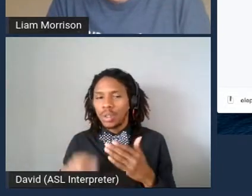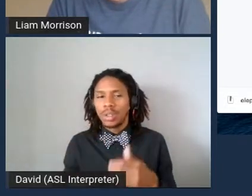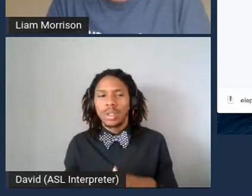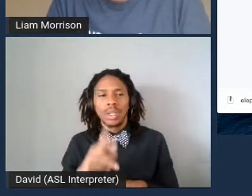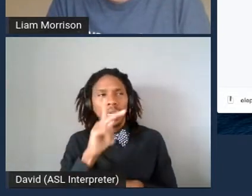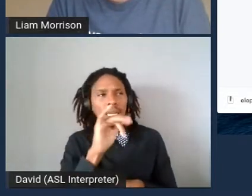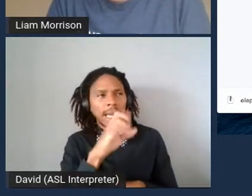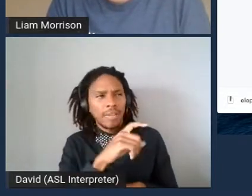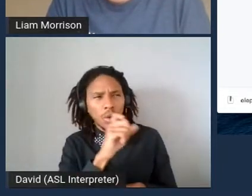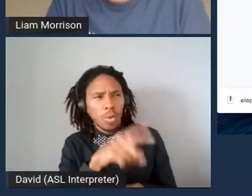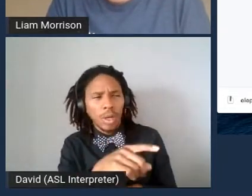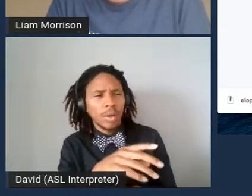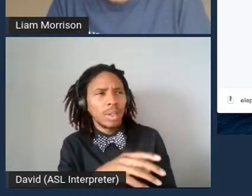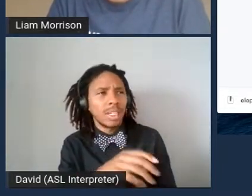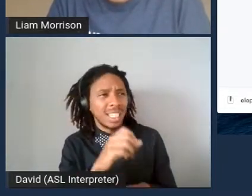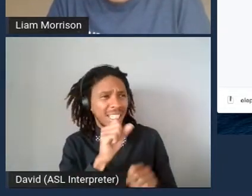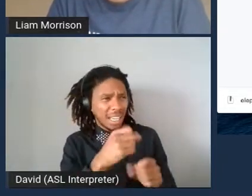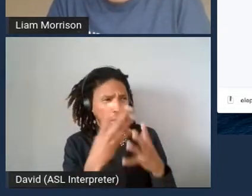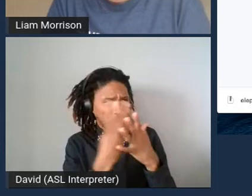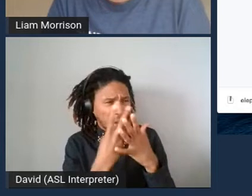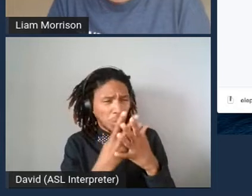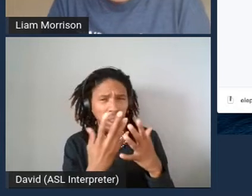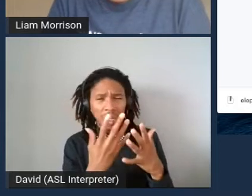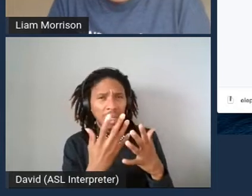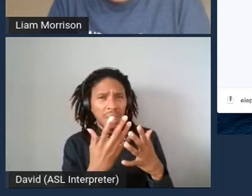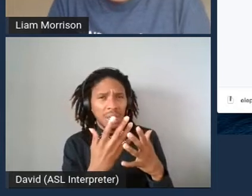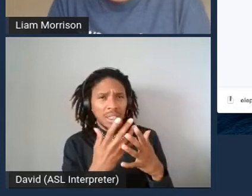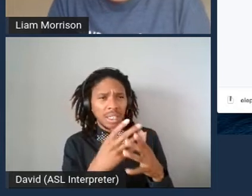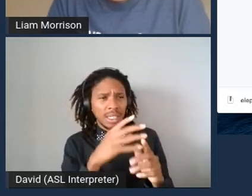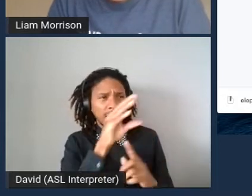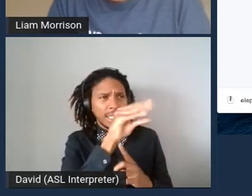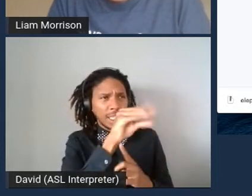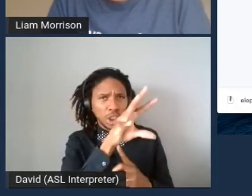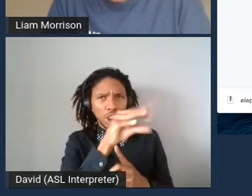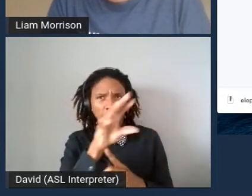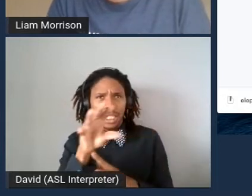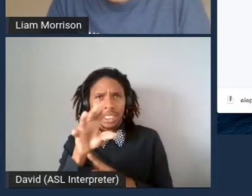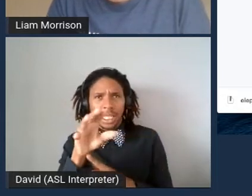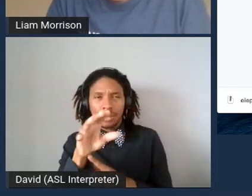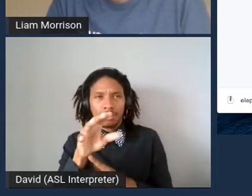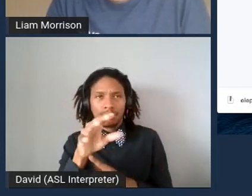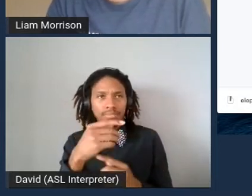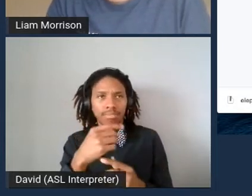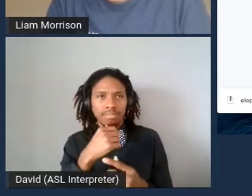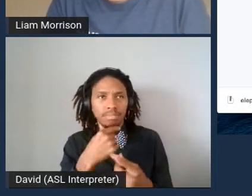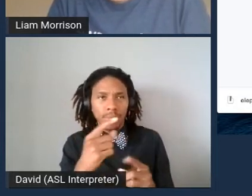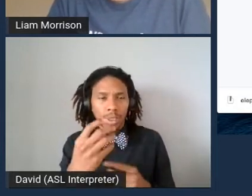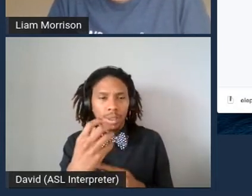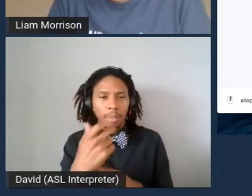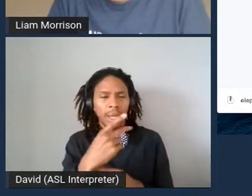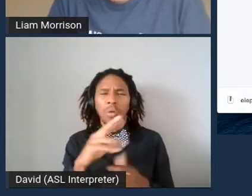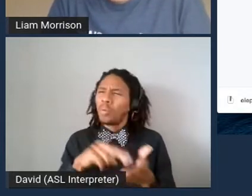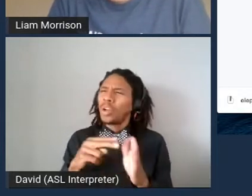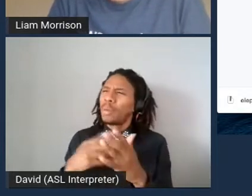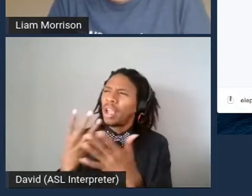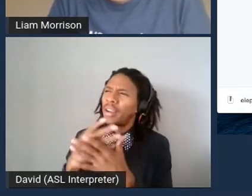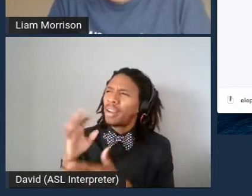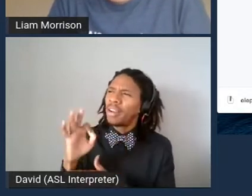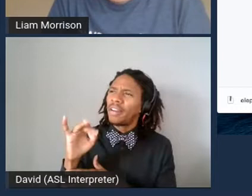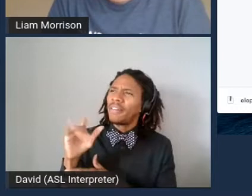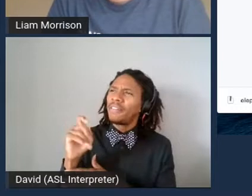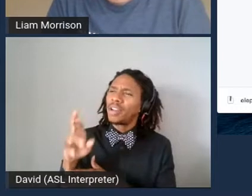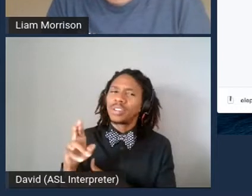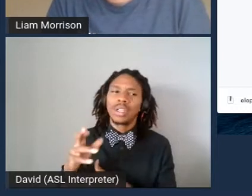quick question. Is there a way to filter like the shots that come back? How do you mean filter? I